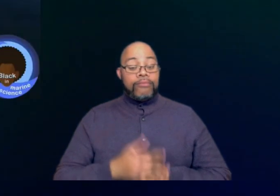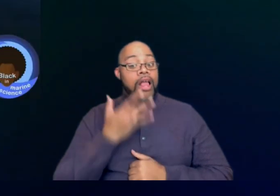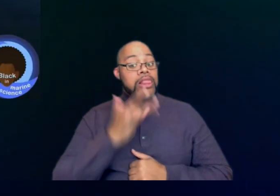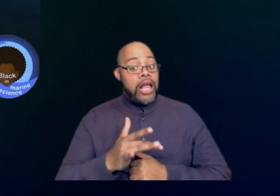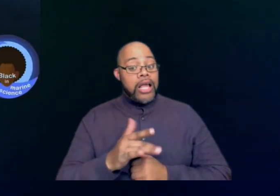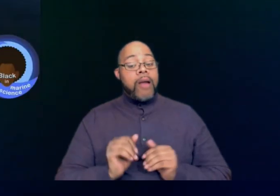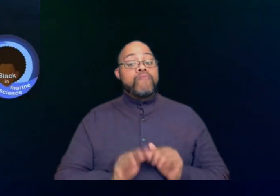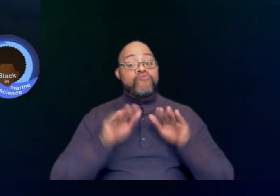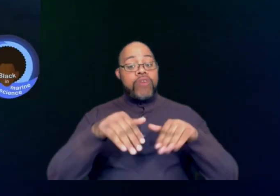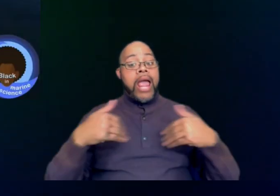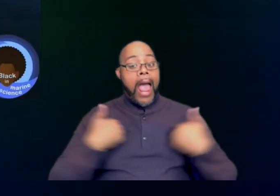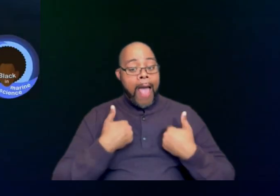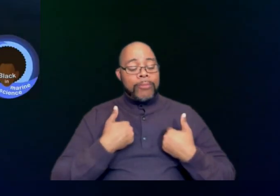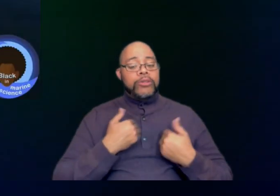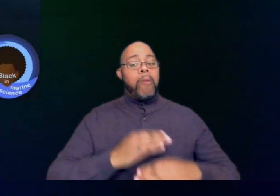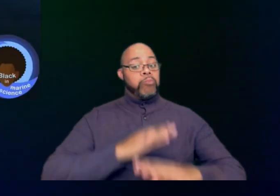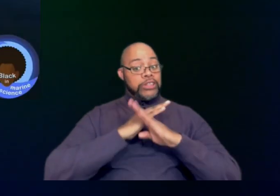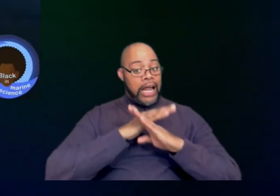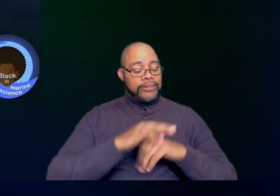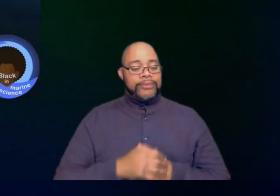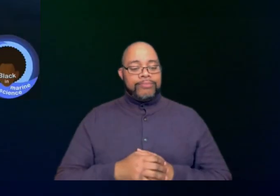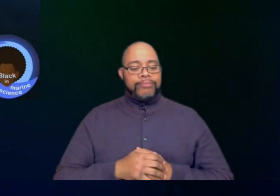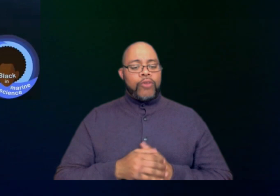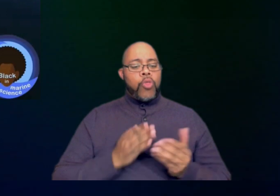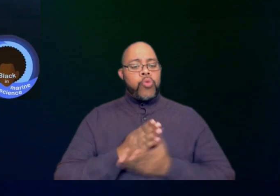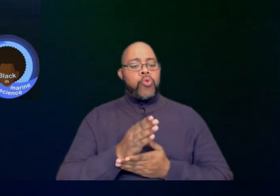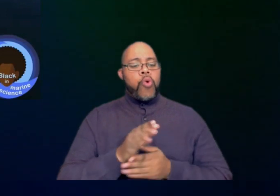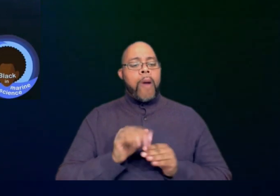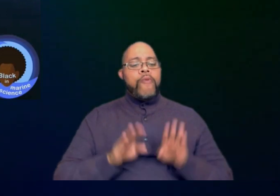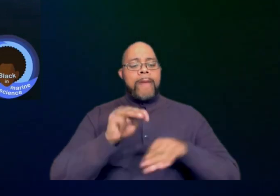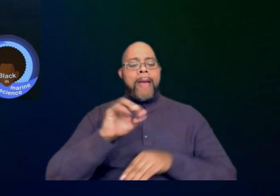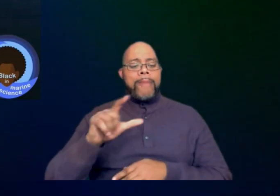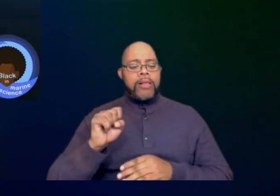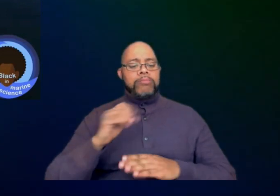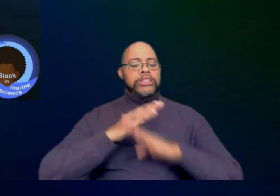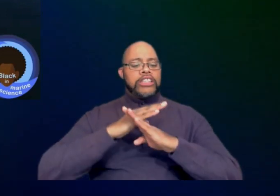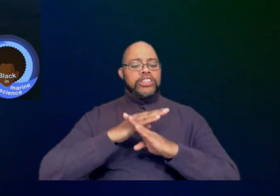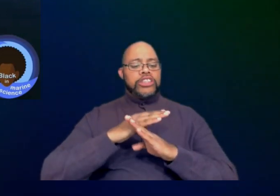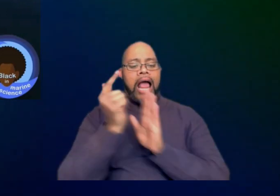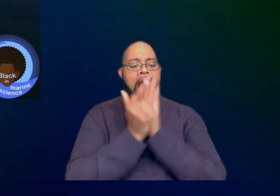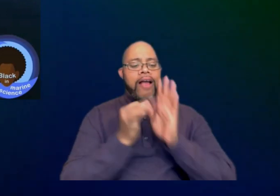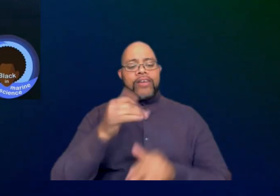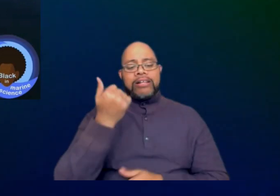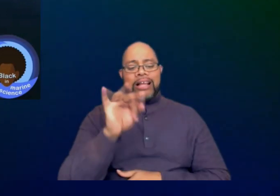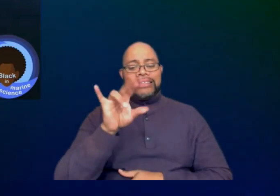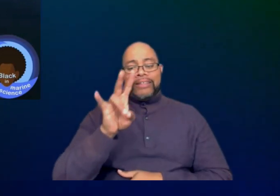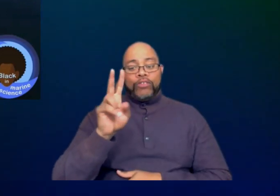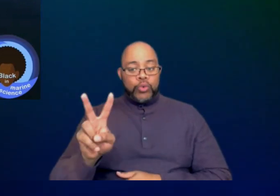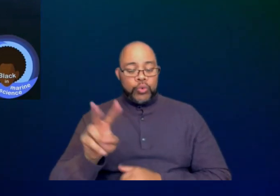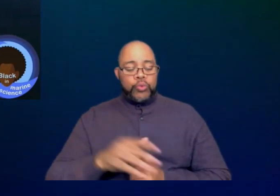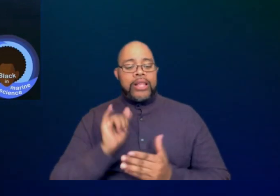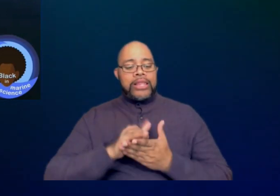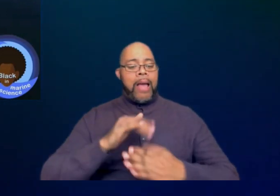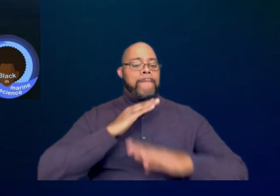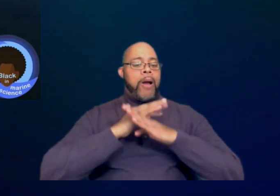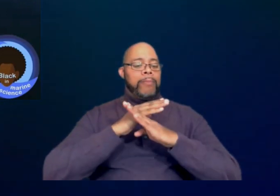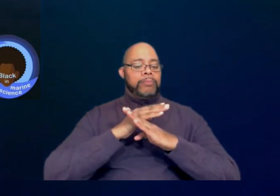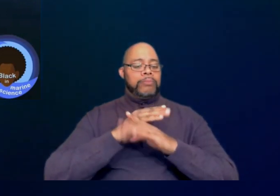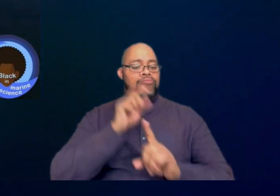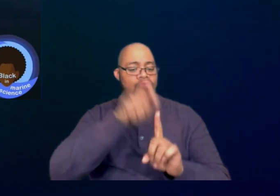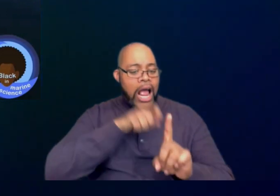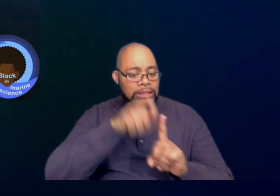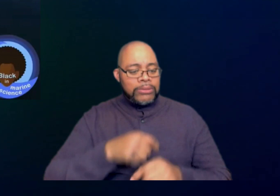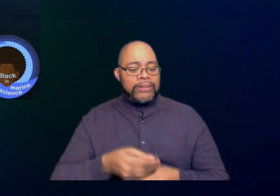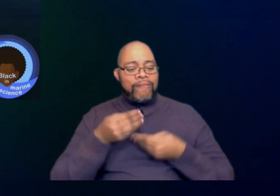But luckily, marine mammals are protected through the Marine Mammal Protection Act of 1972, which